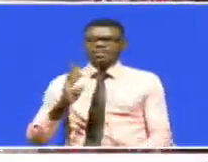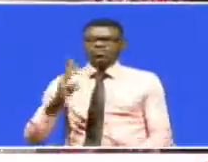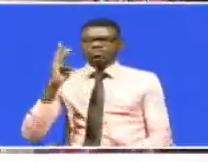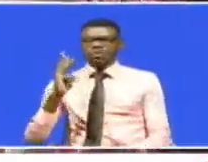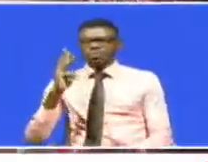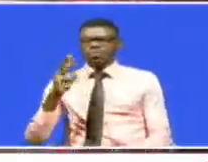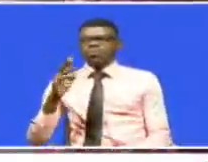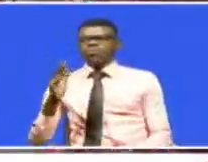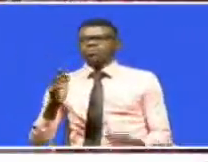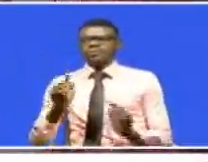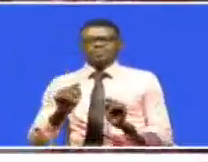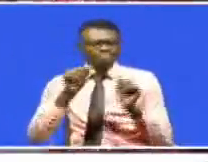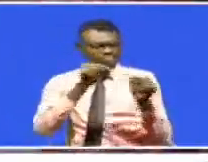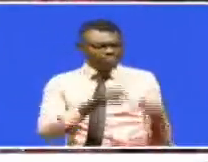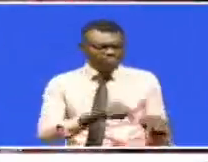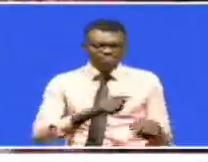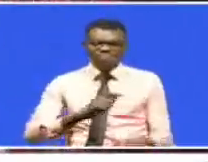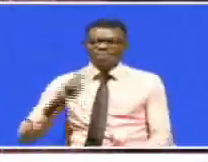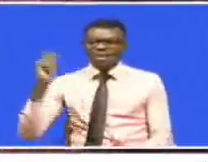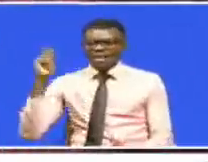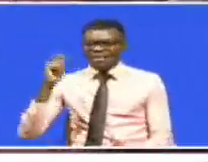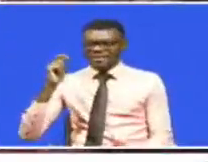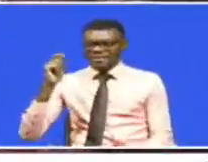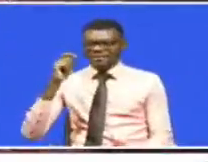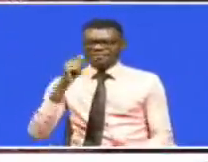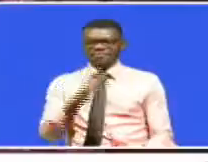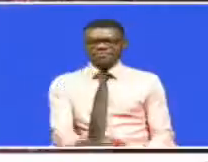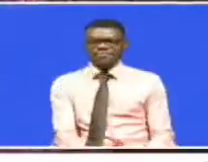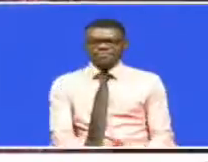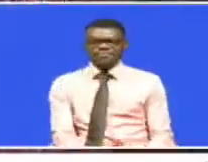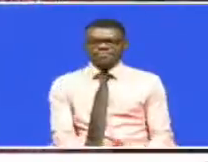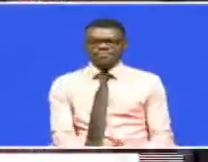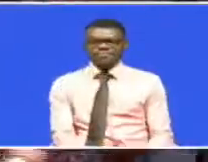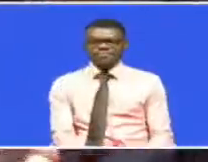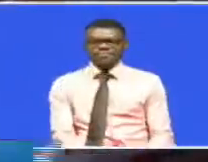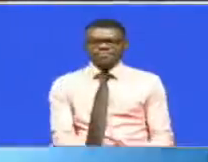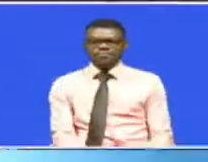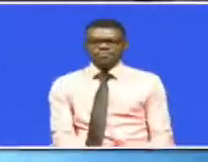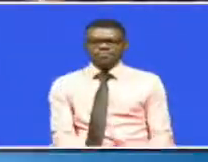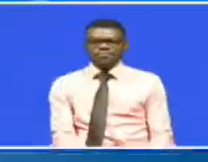scheduled to take the stand. Rita Tinina, KTN News.